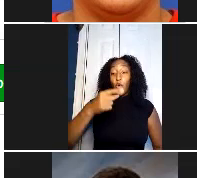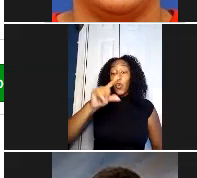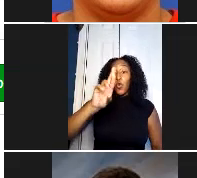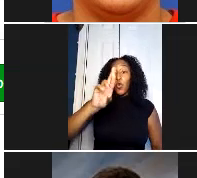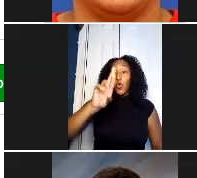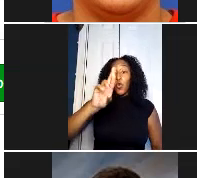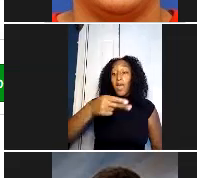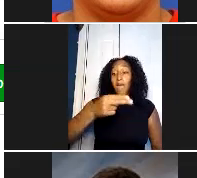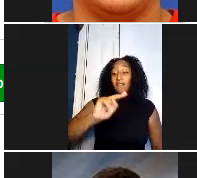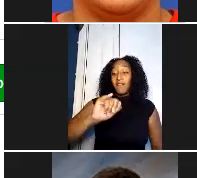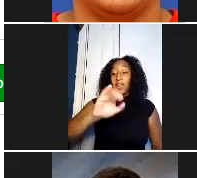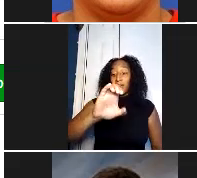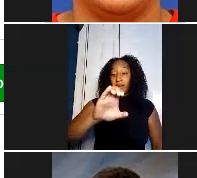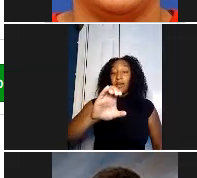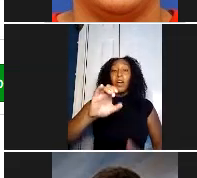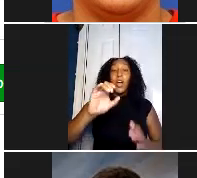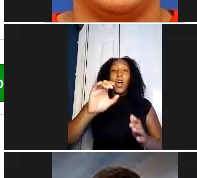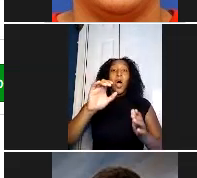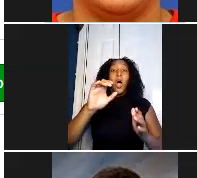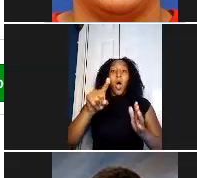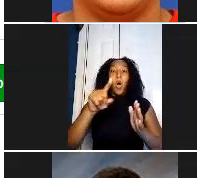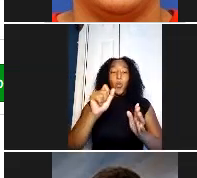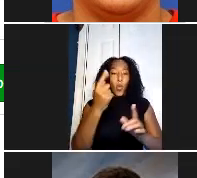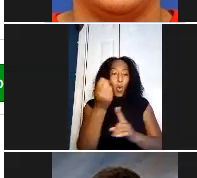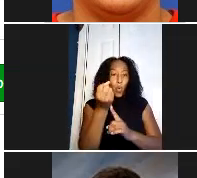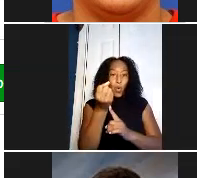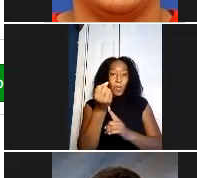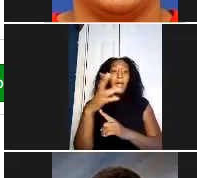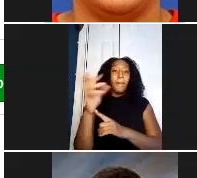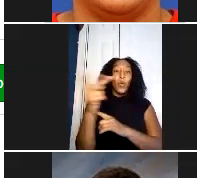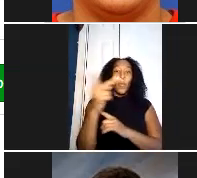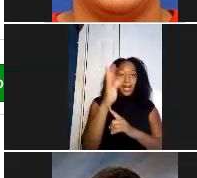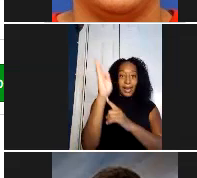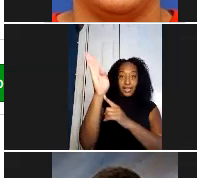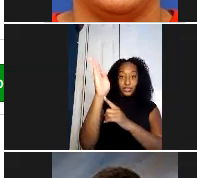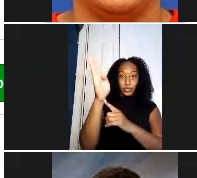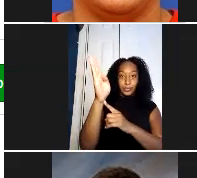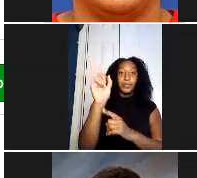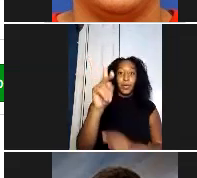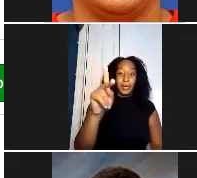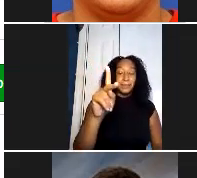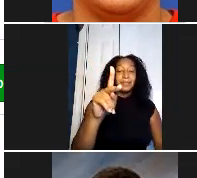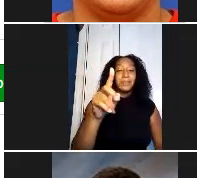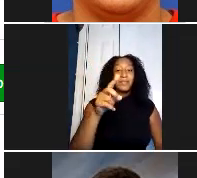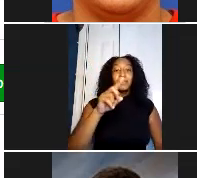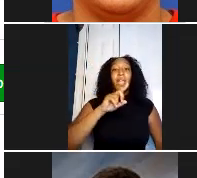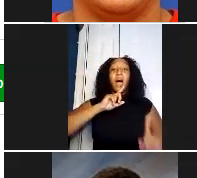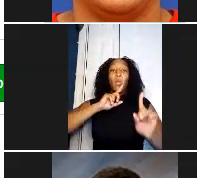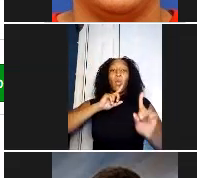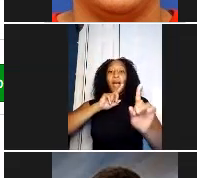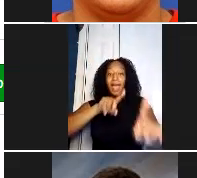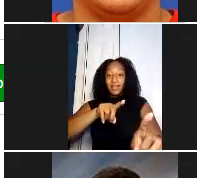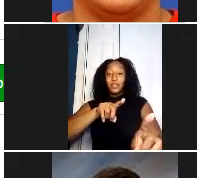lab class. Oh wait, I'm sorry. Hold on. Let me go to lecture. I'm sorry. Yeah, because I'll answer questions about lab during lab time.